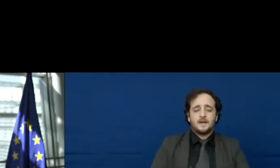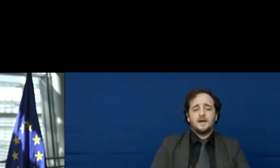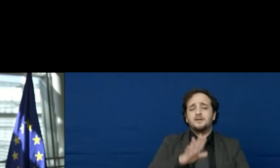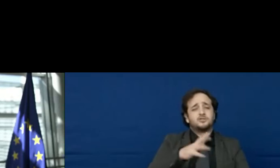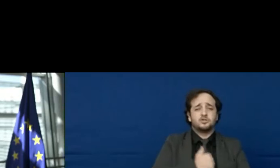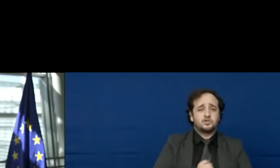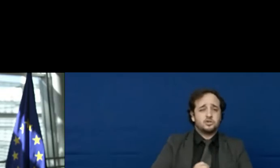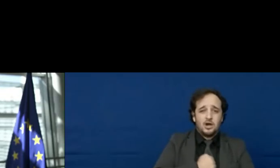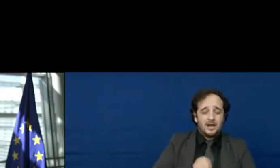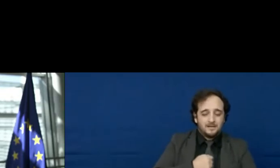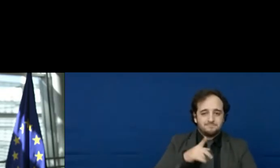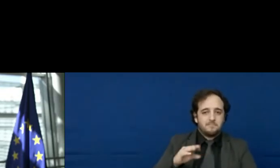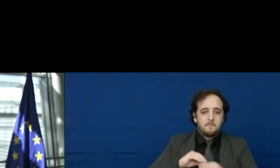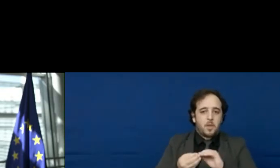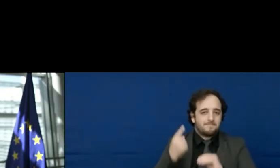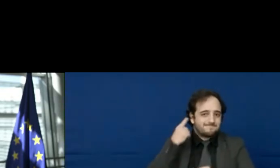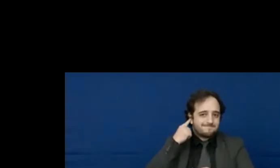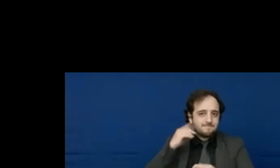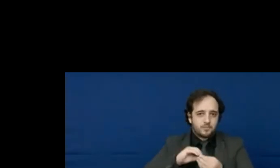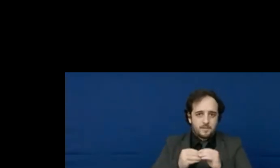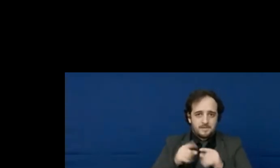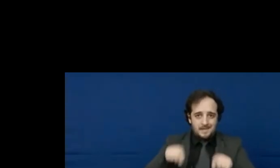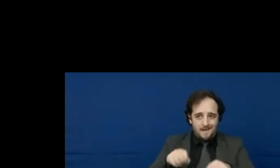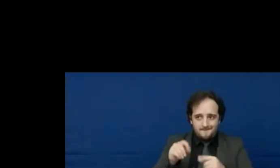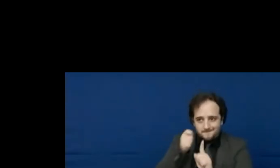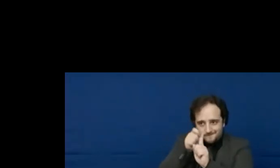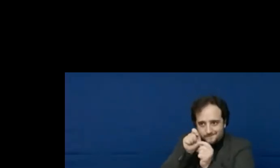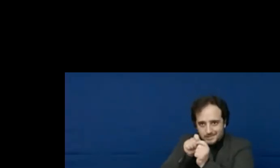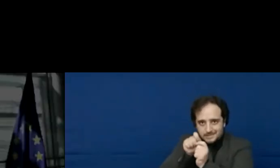time. We are calling on